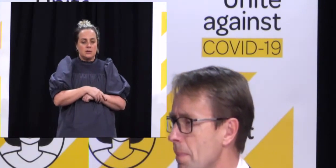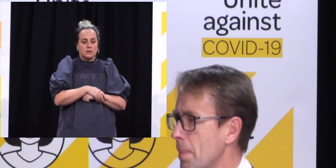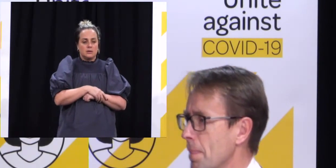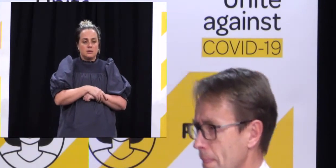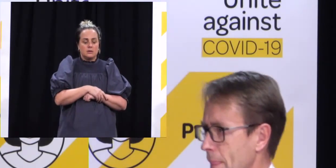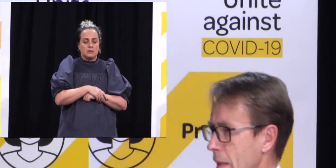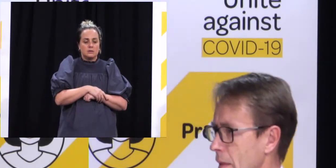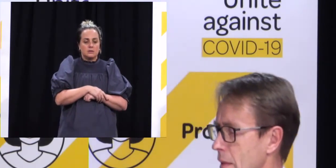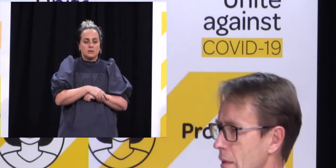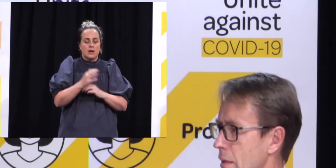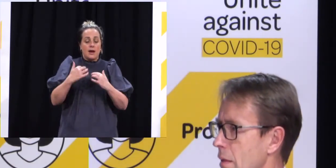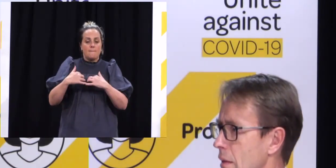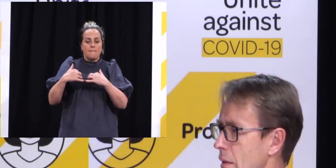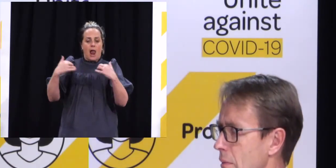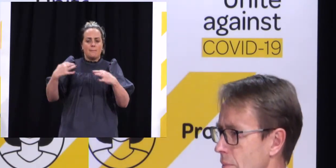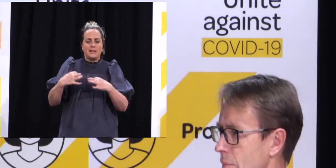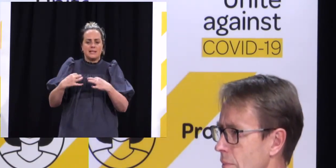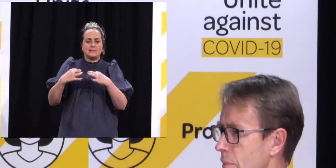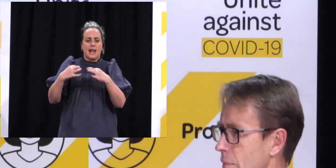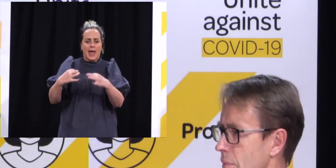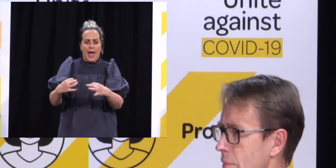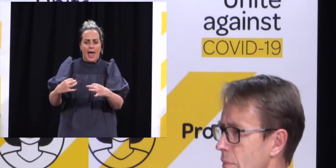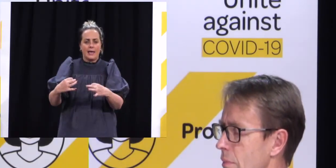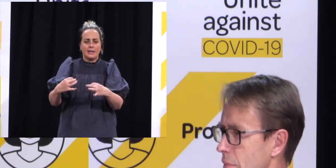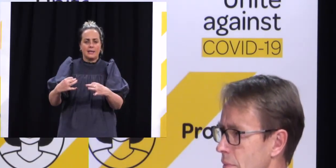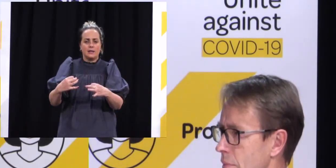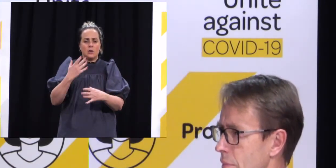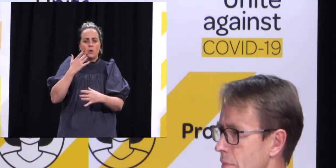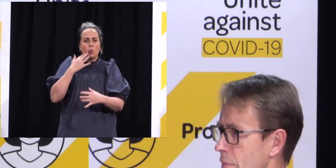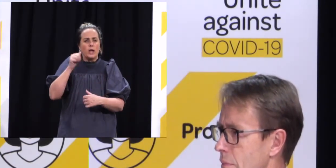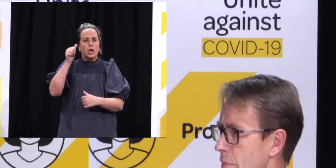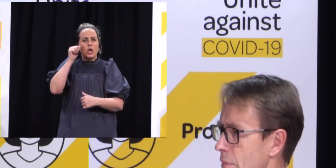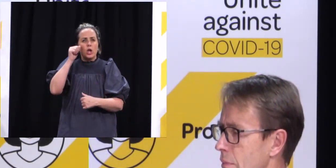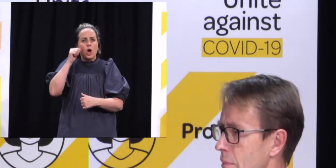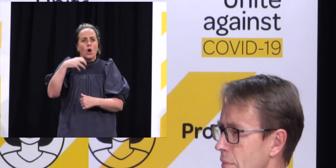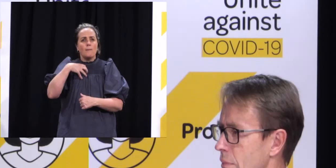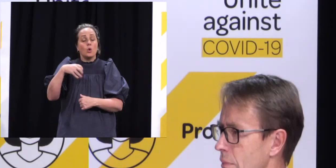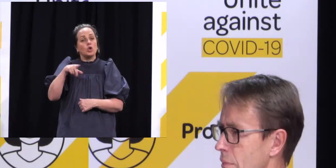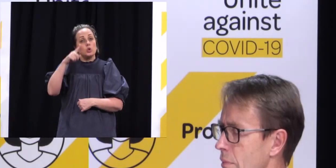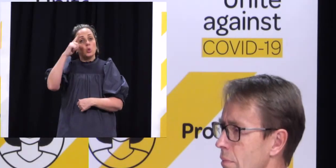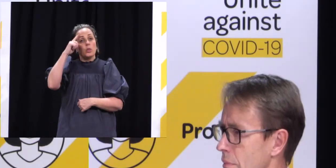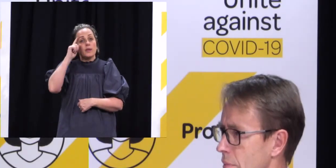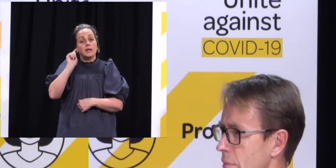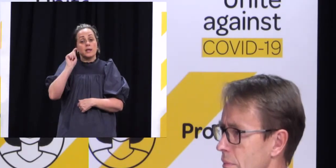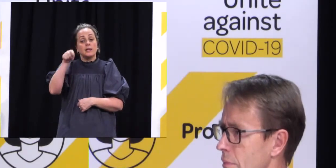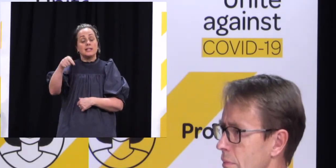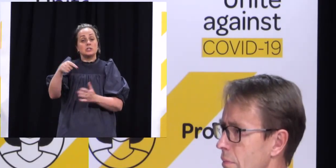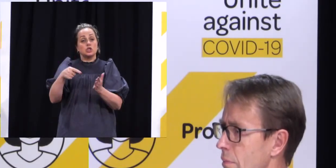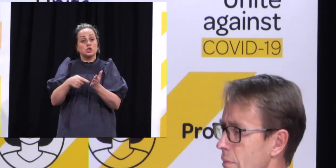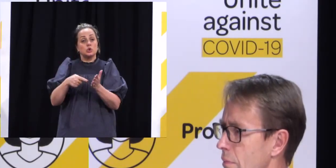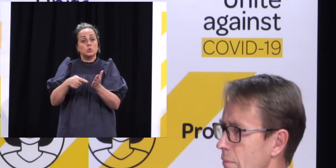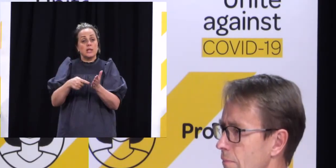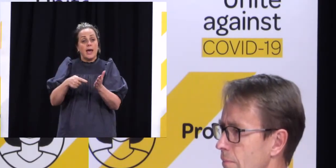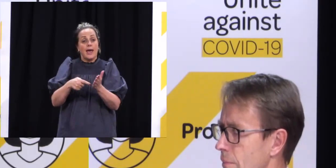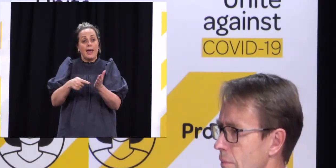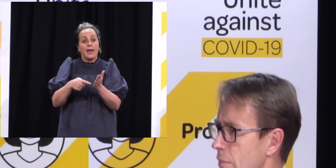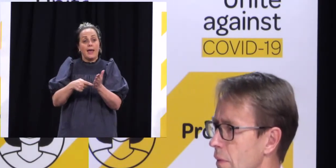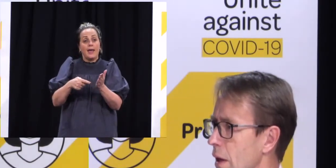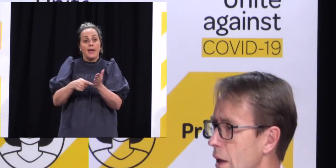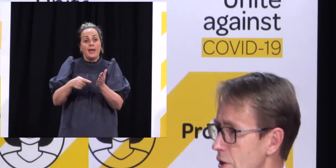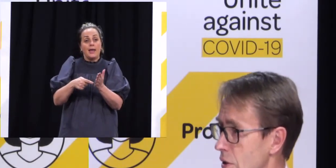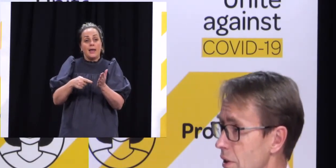return of Parliament, and do you think that it is appropriate for Auckland MPs, say next Tuesday, to return to Wellington if Parliament returns next